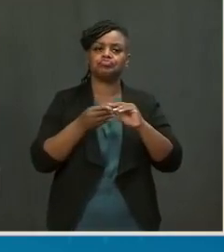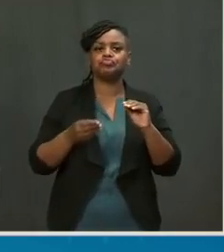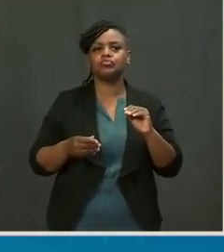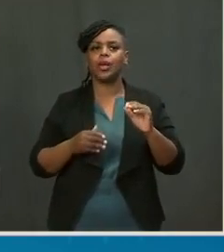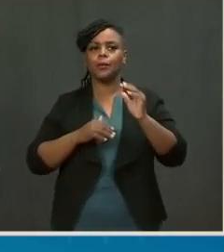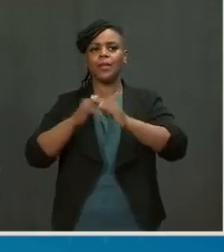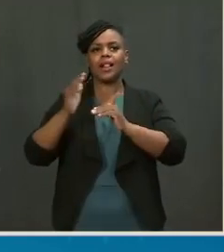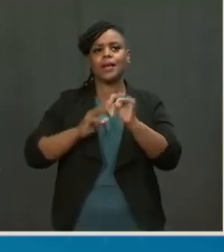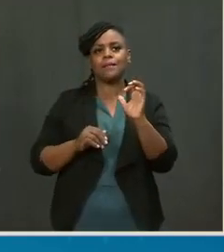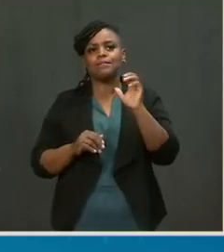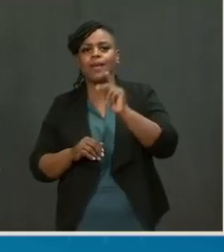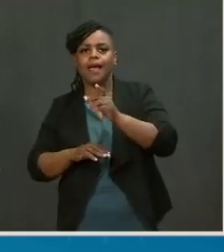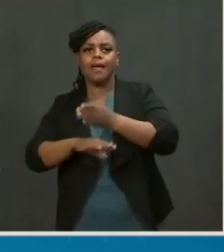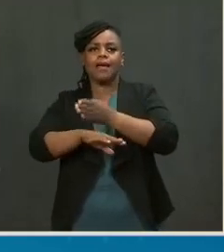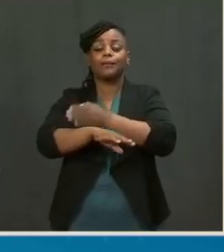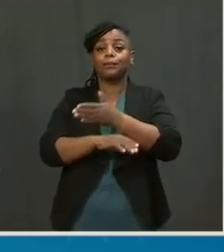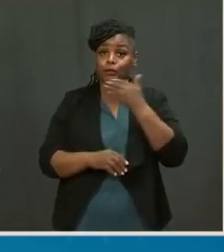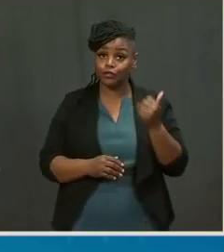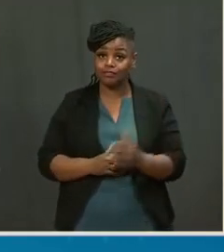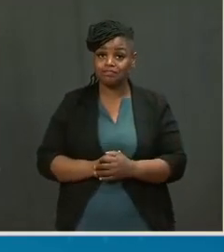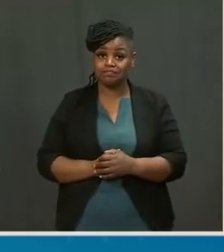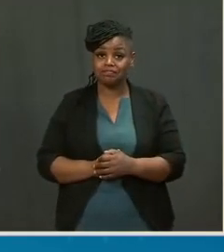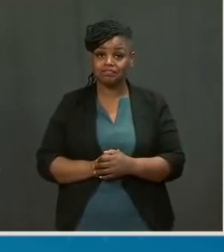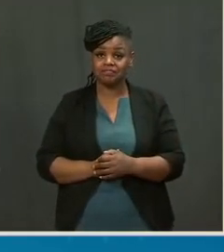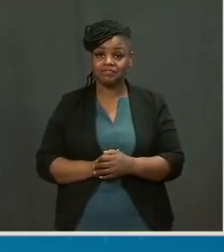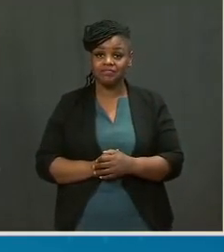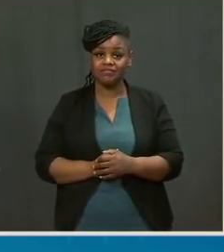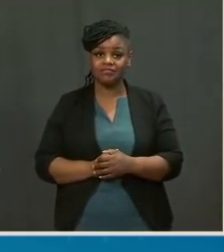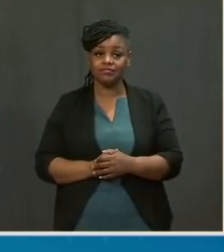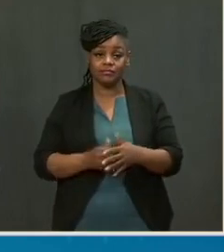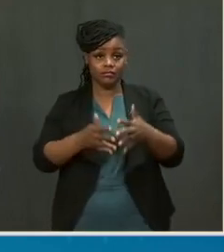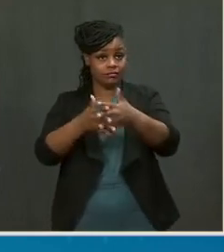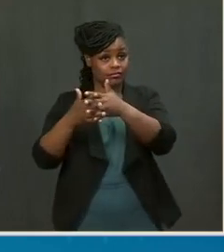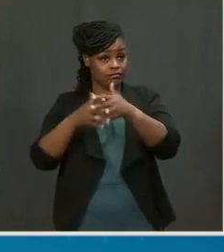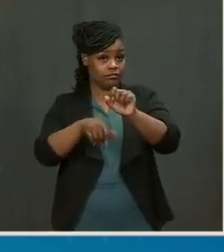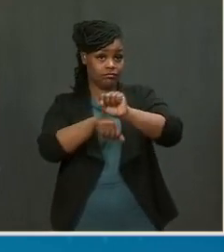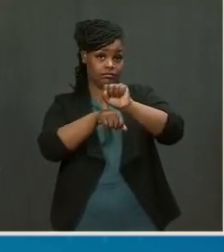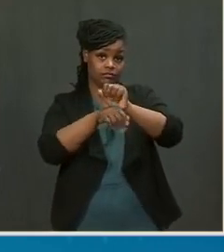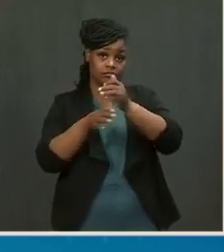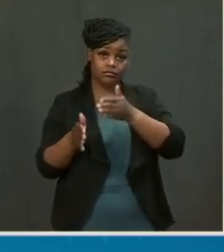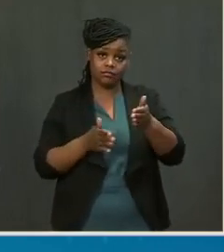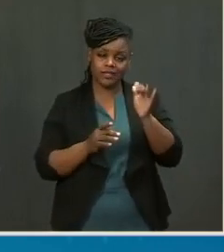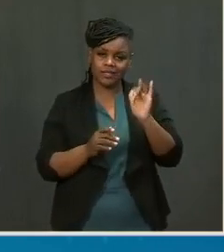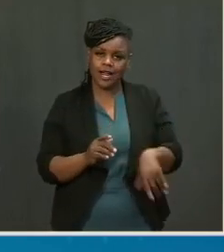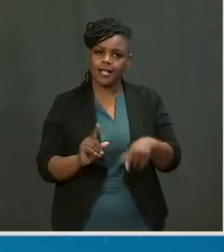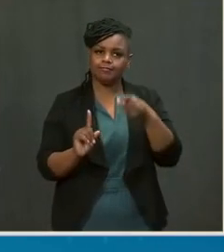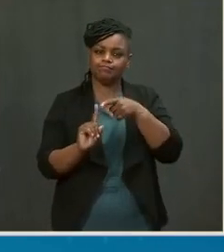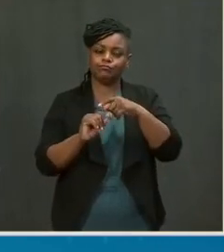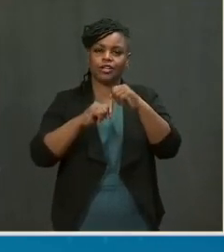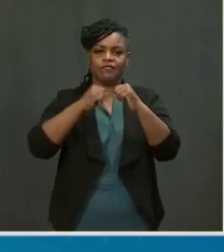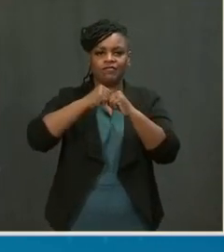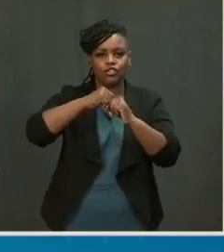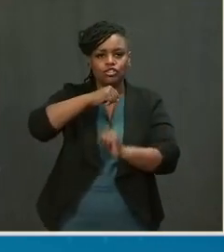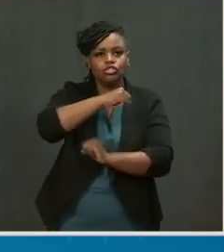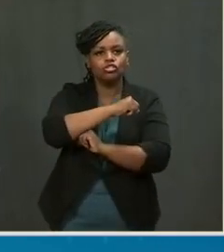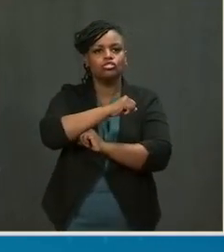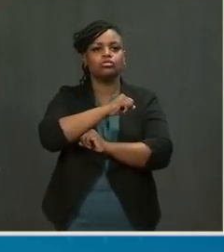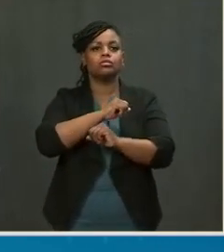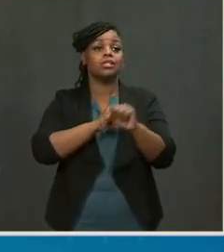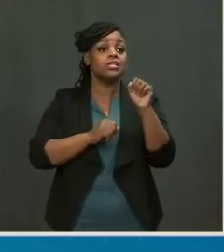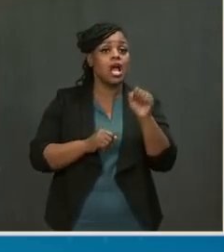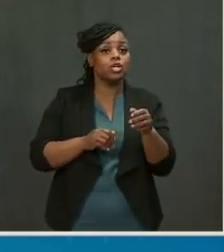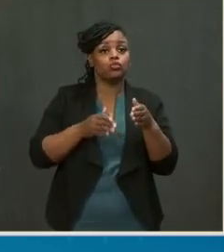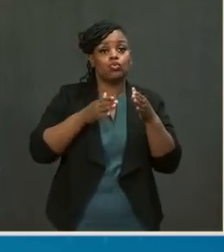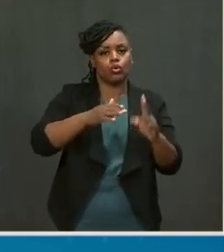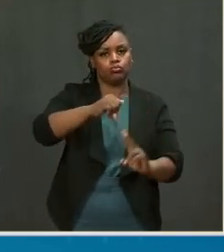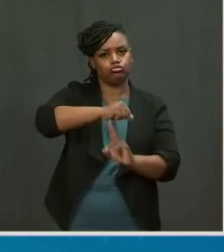that context, I'll say that the American Jobs Plan is about infrastructure. Yes, it's about roads and bridges, it's about childcare, it's about